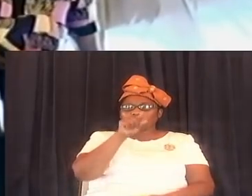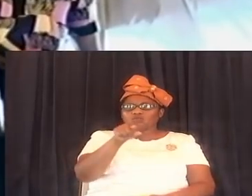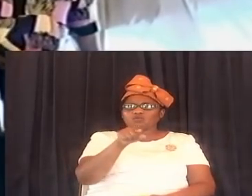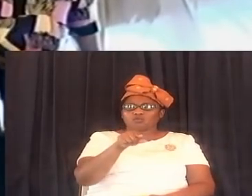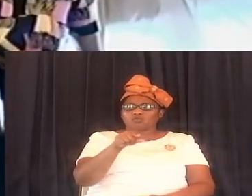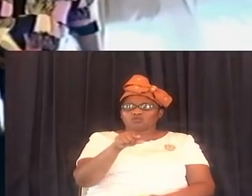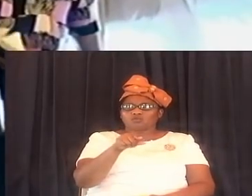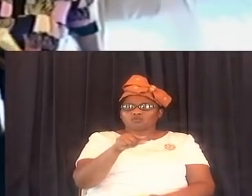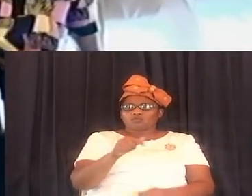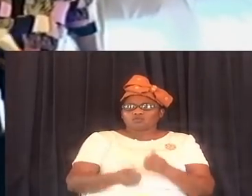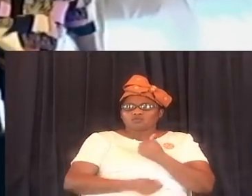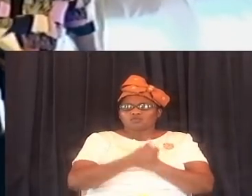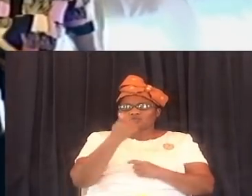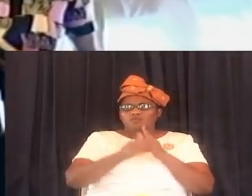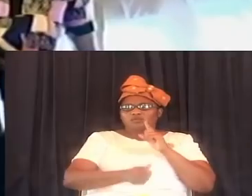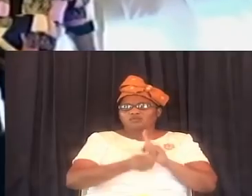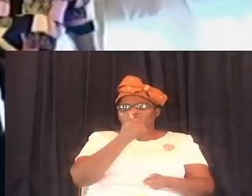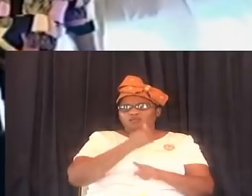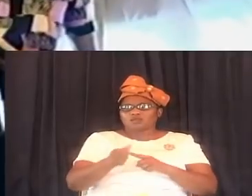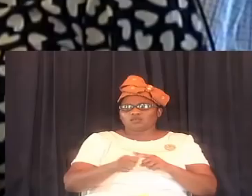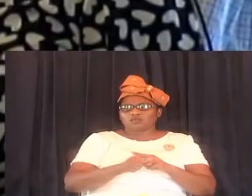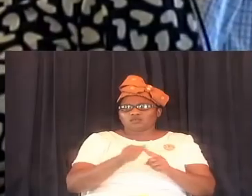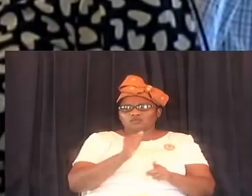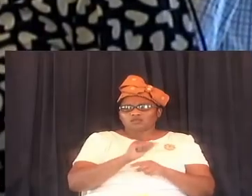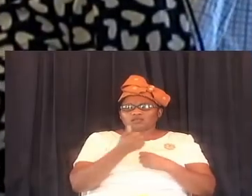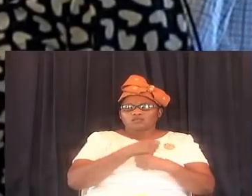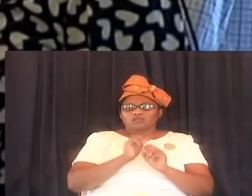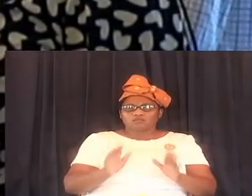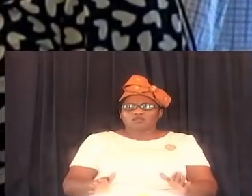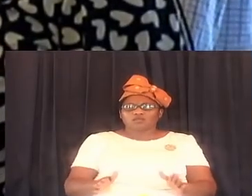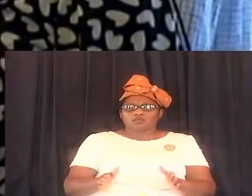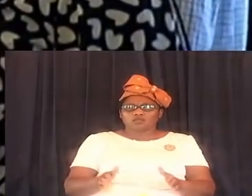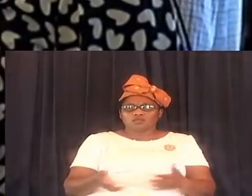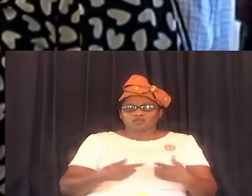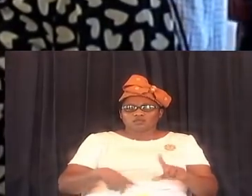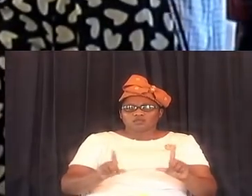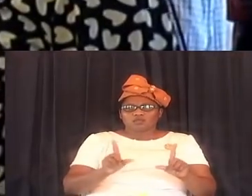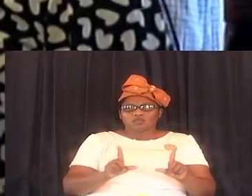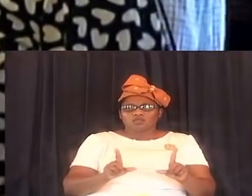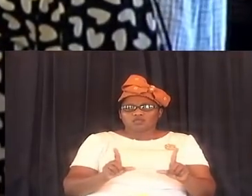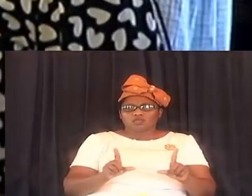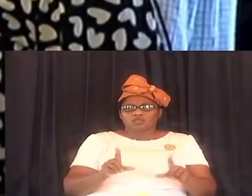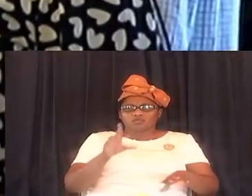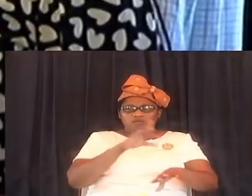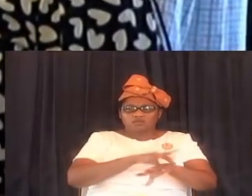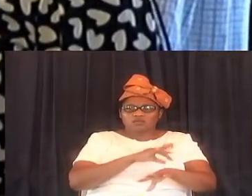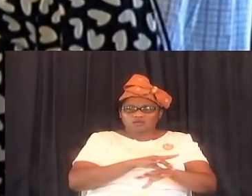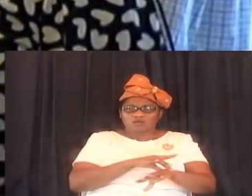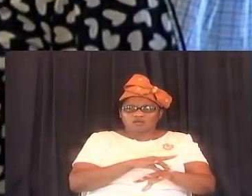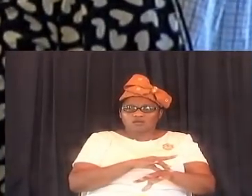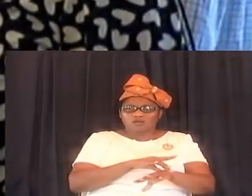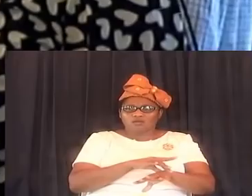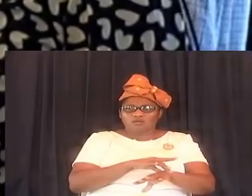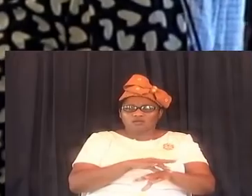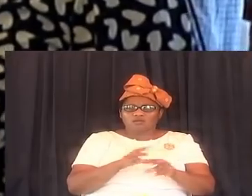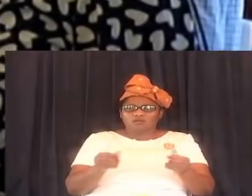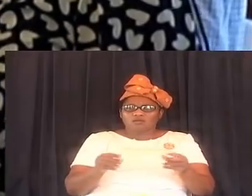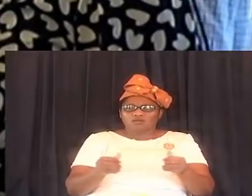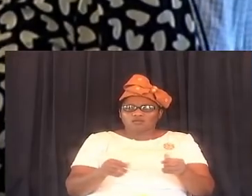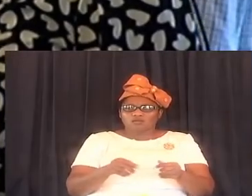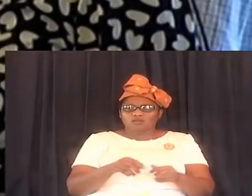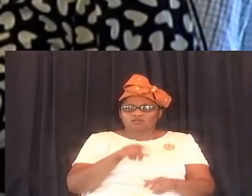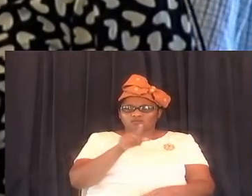his maker. Let the pastured strive with the pastured of the hurt. Shall the clay say to him that fashioned